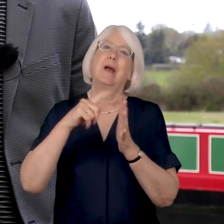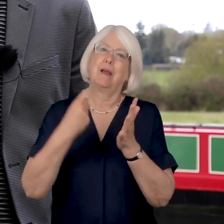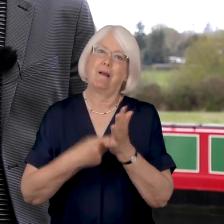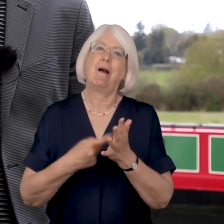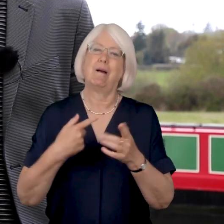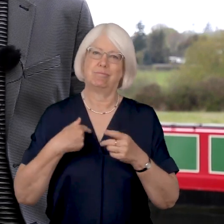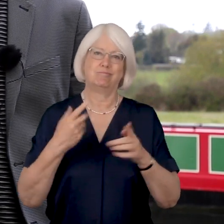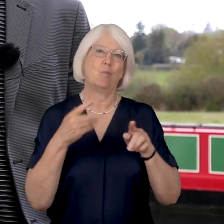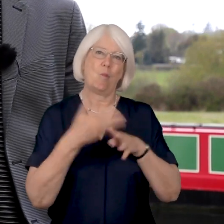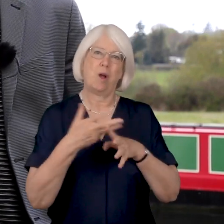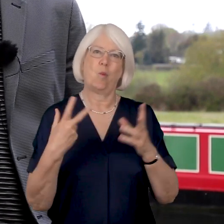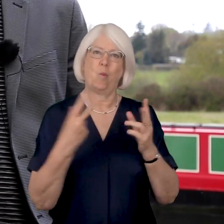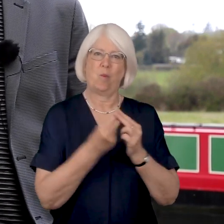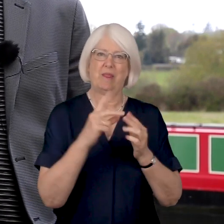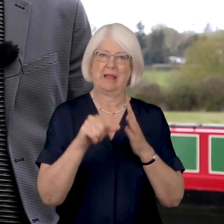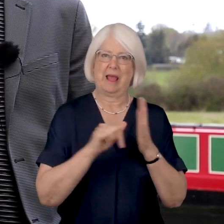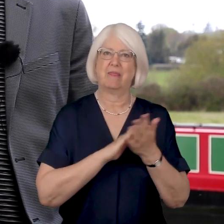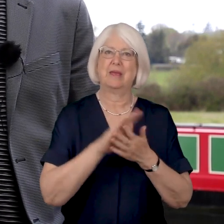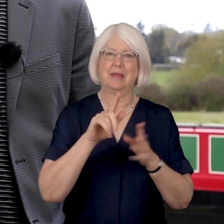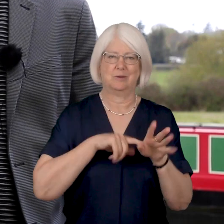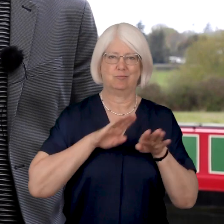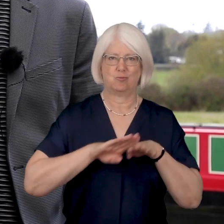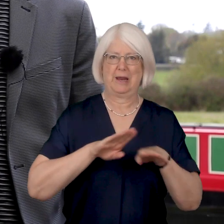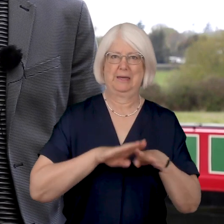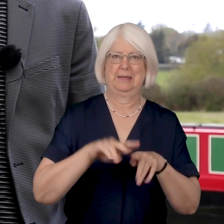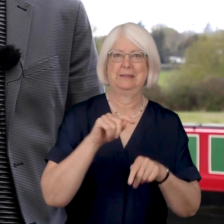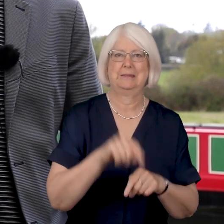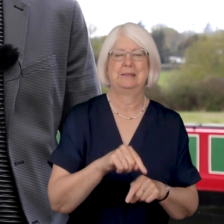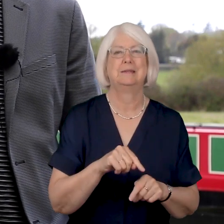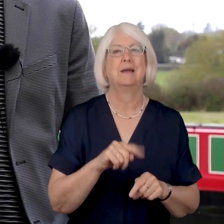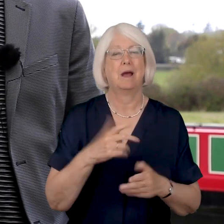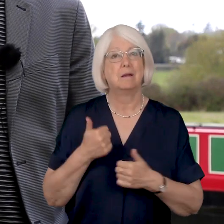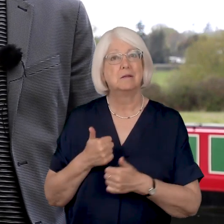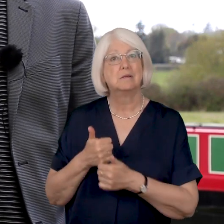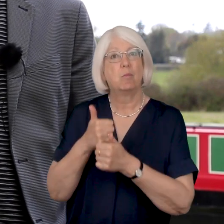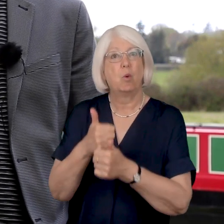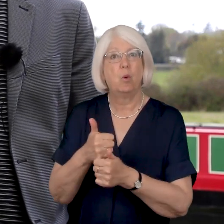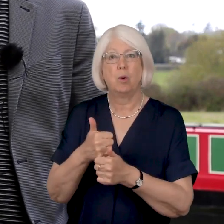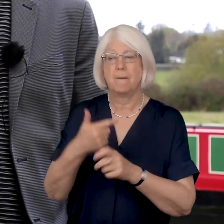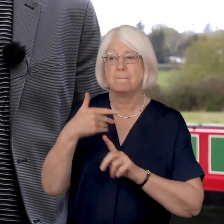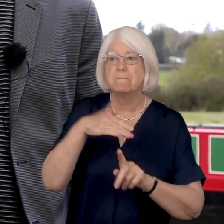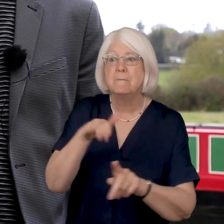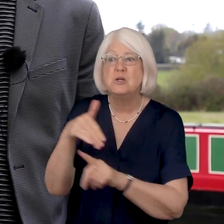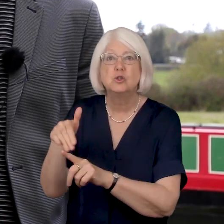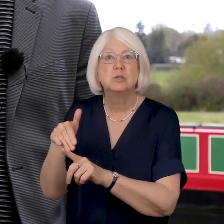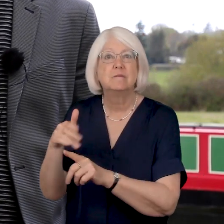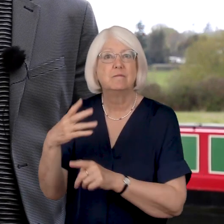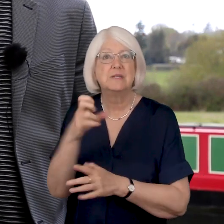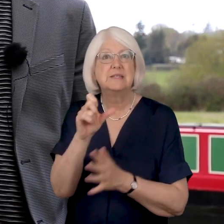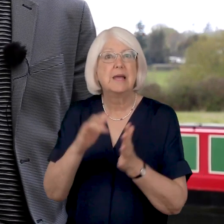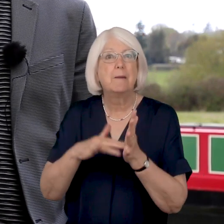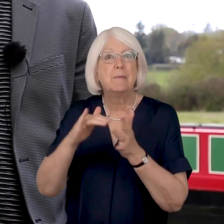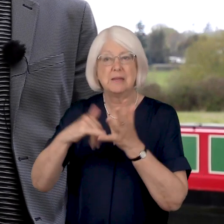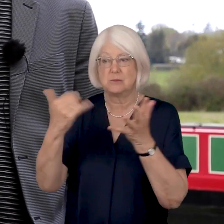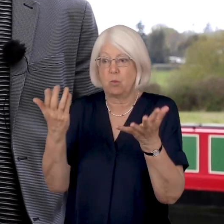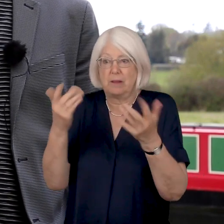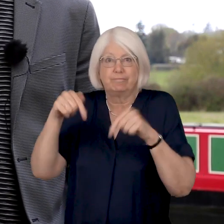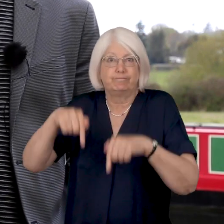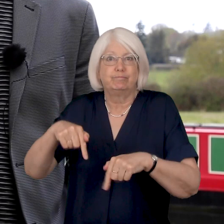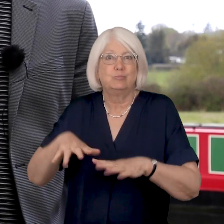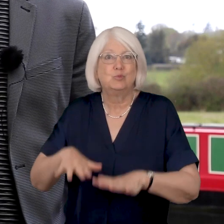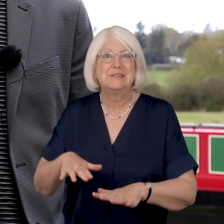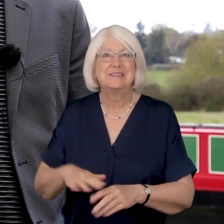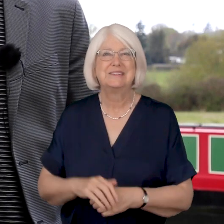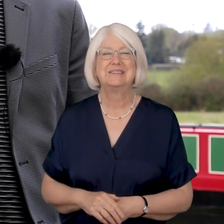Pioneer Training, and I'm involved in supporting missions, things that CMS are doing in Britain. The service